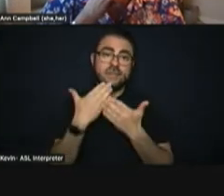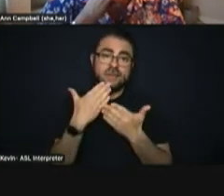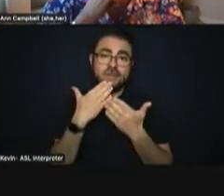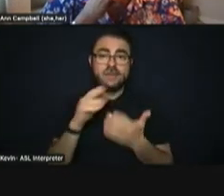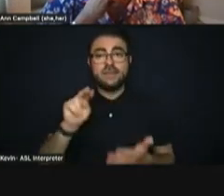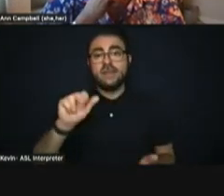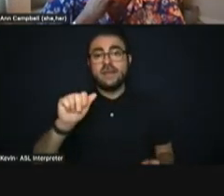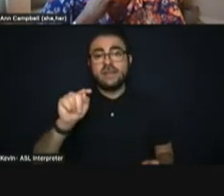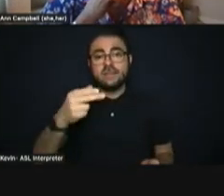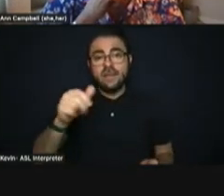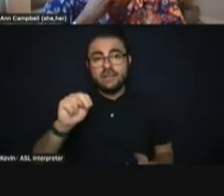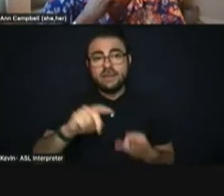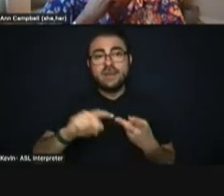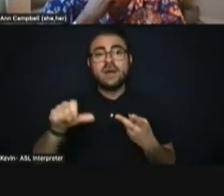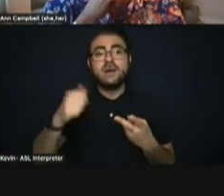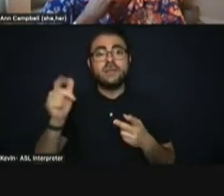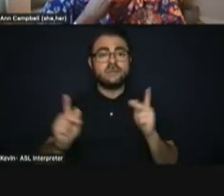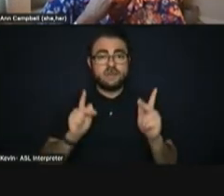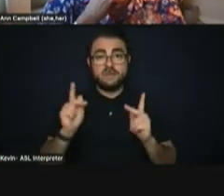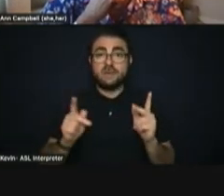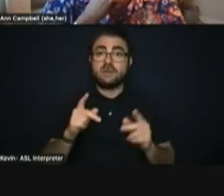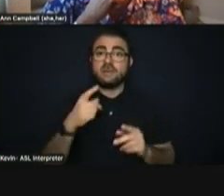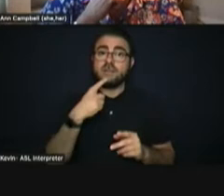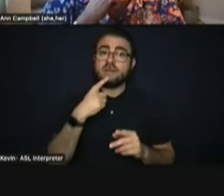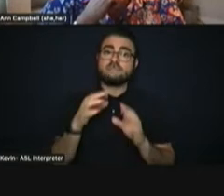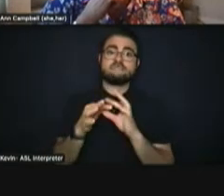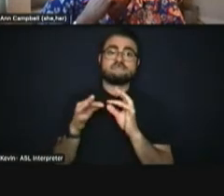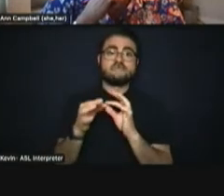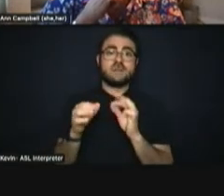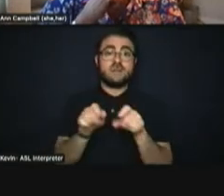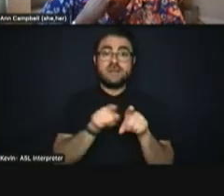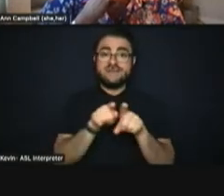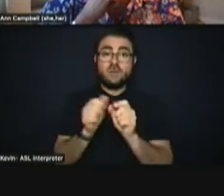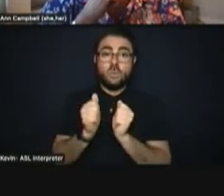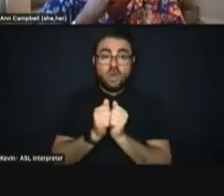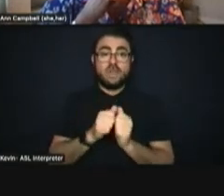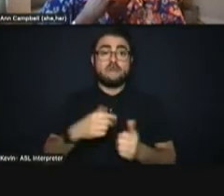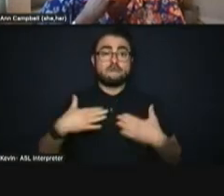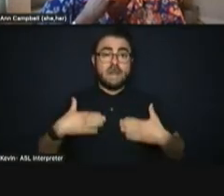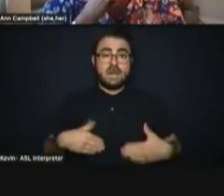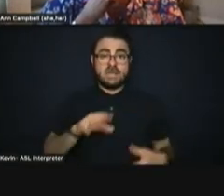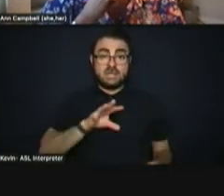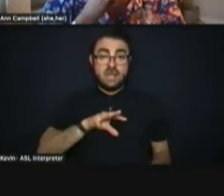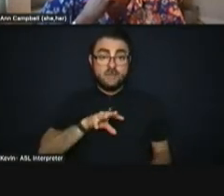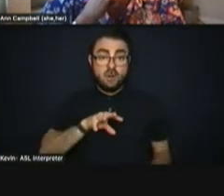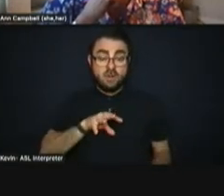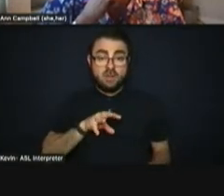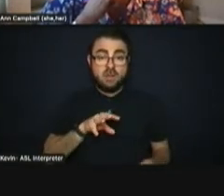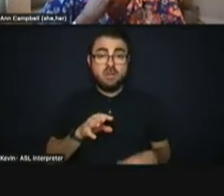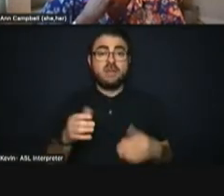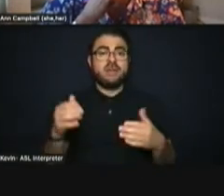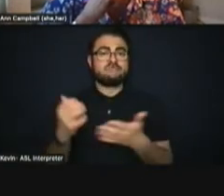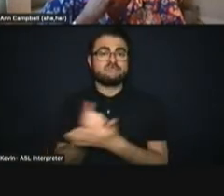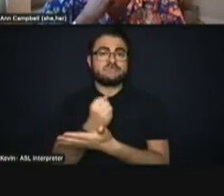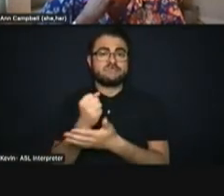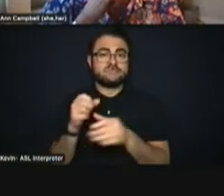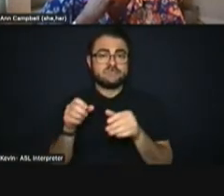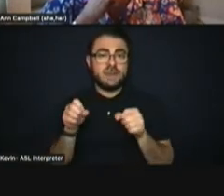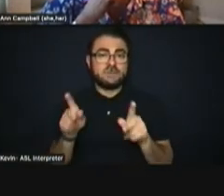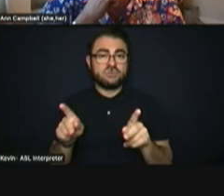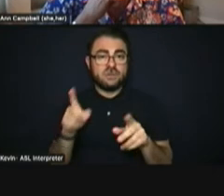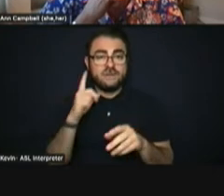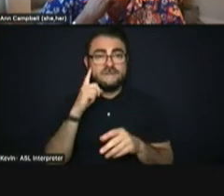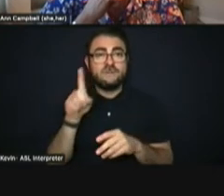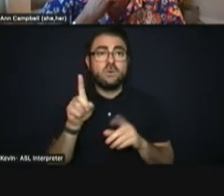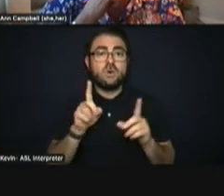others have made it strong enough, even with the body-worn cameras, that this, taking this opportunity to go back to the